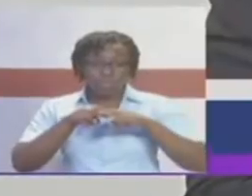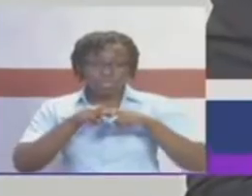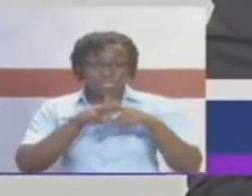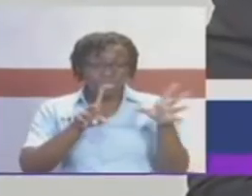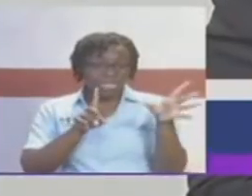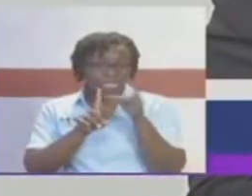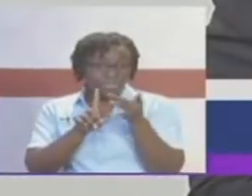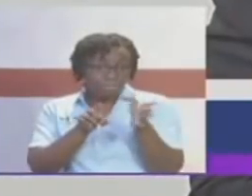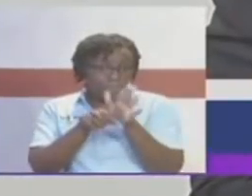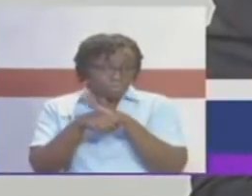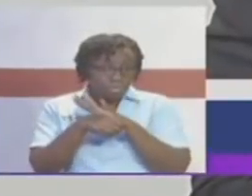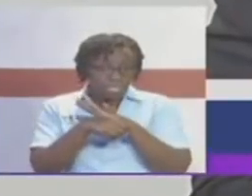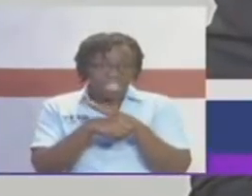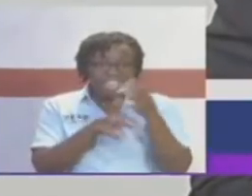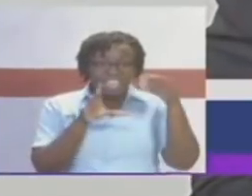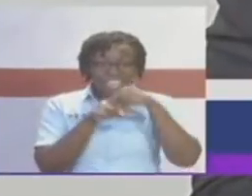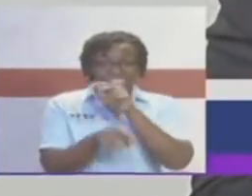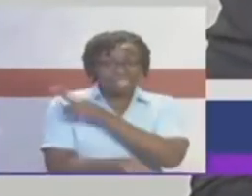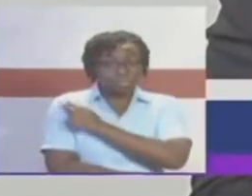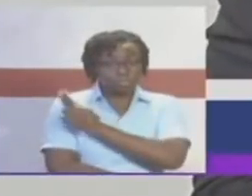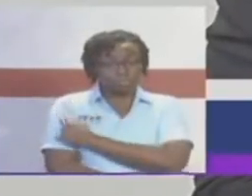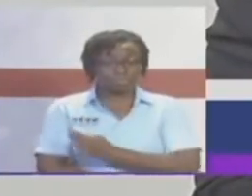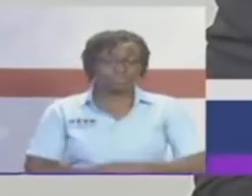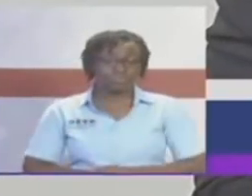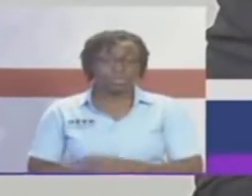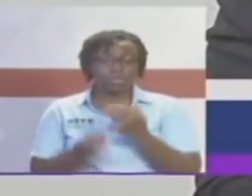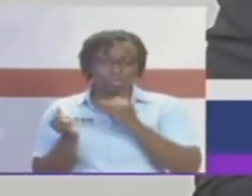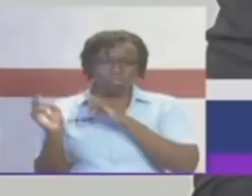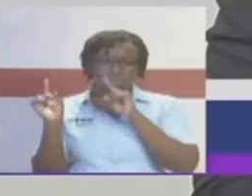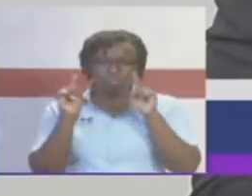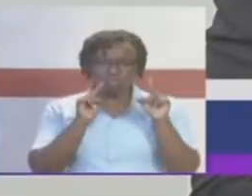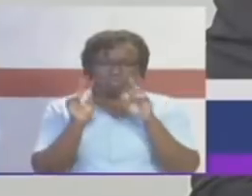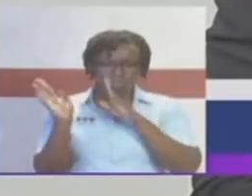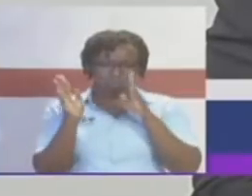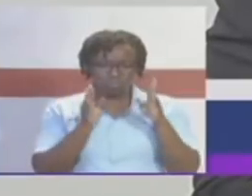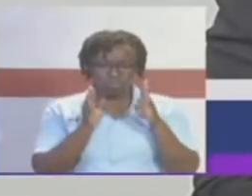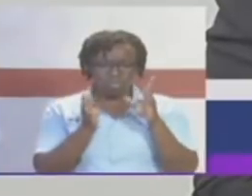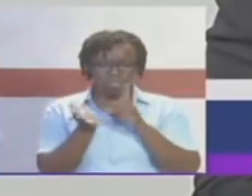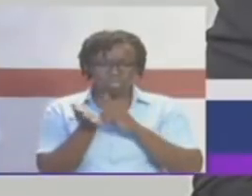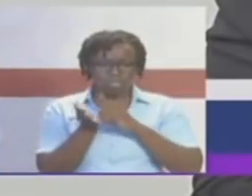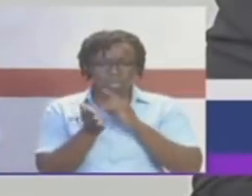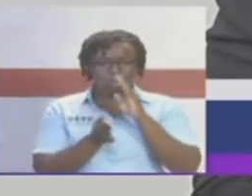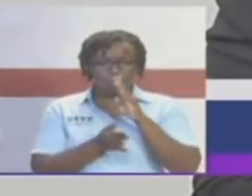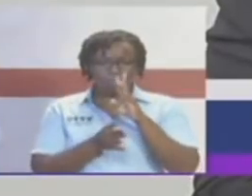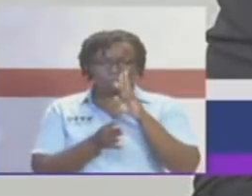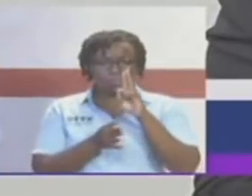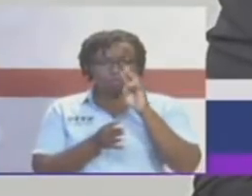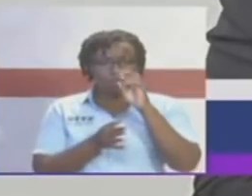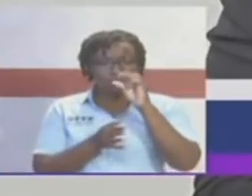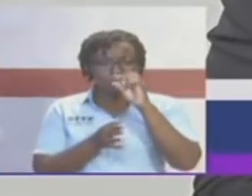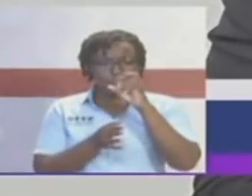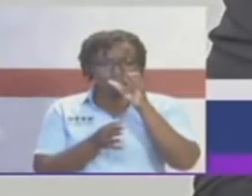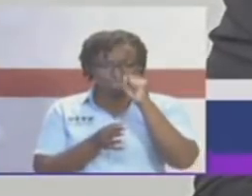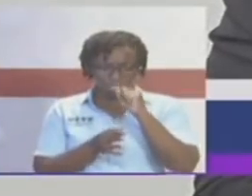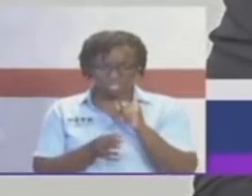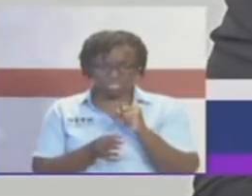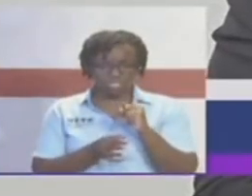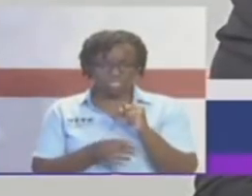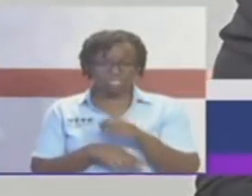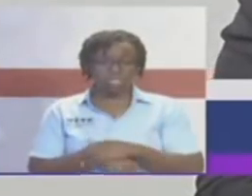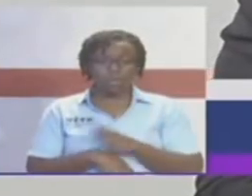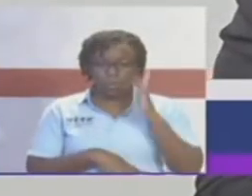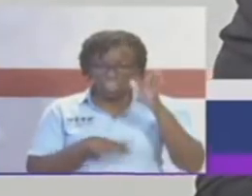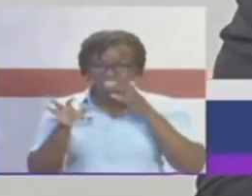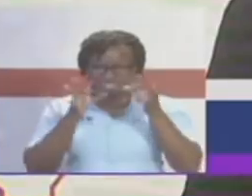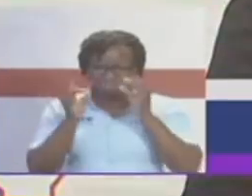to COVID. We now go to Dr. Burgess, who will share with us what is currently happening on the COVID-19 wards at the Couva